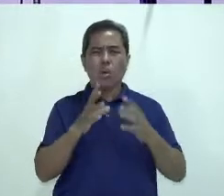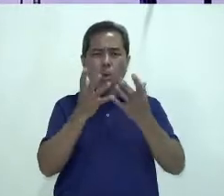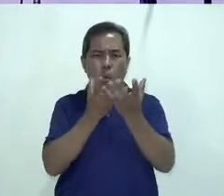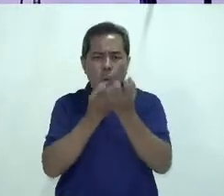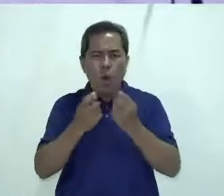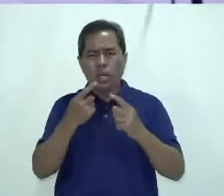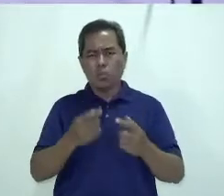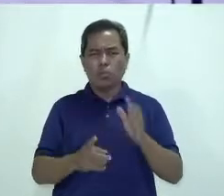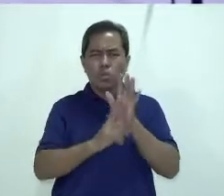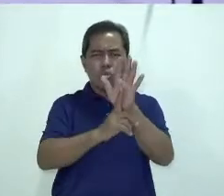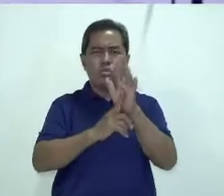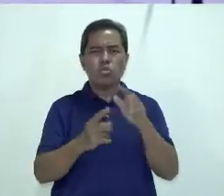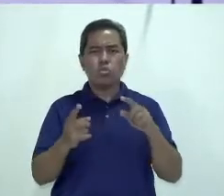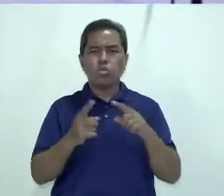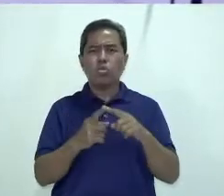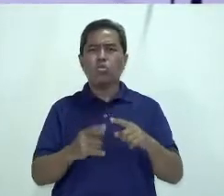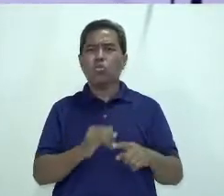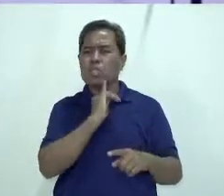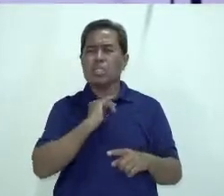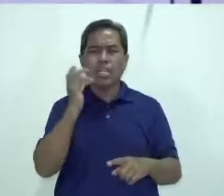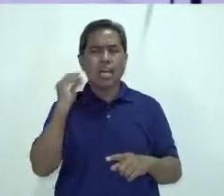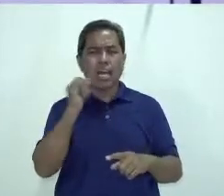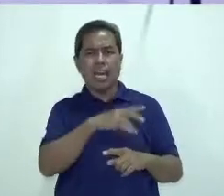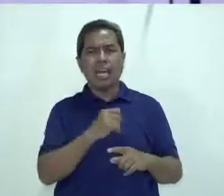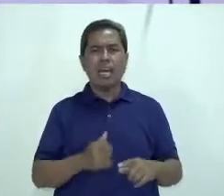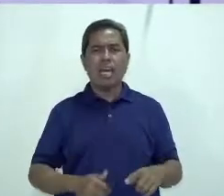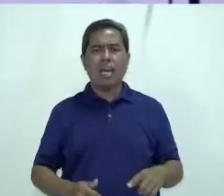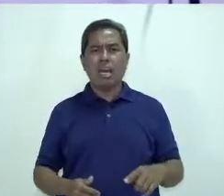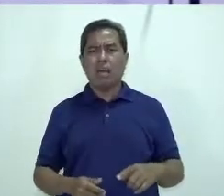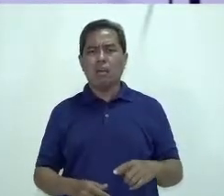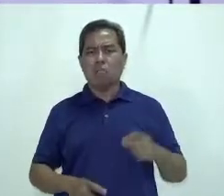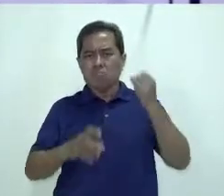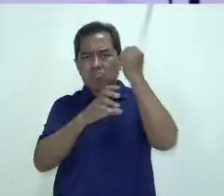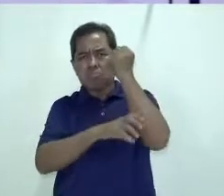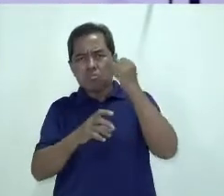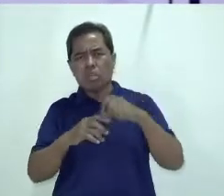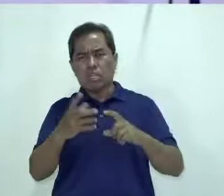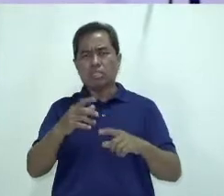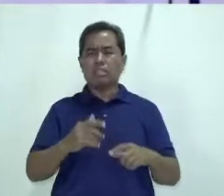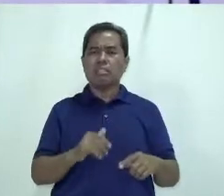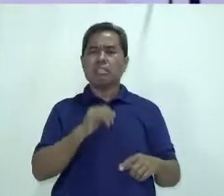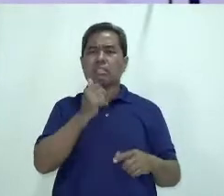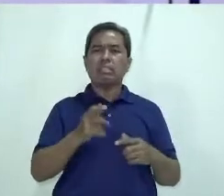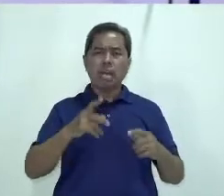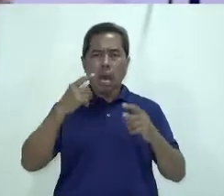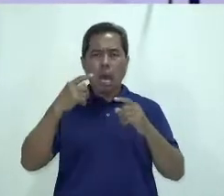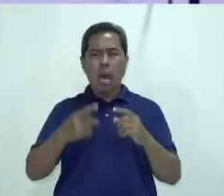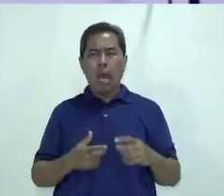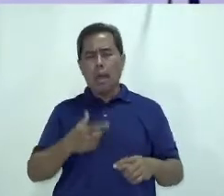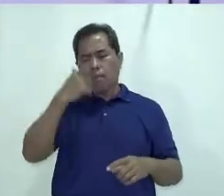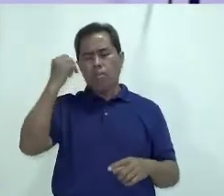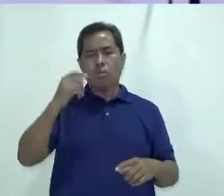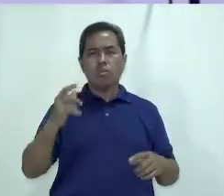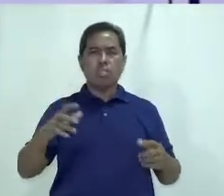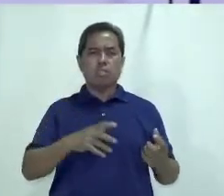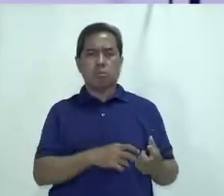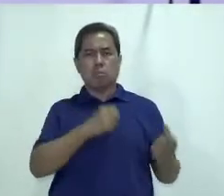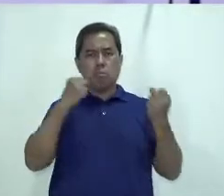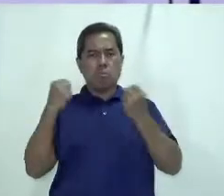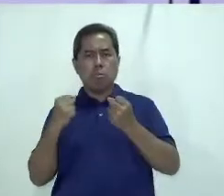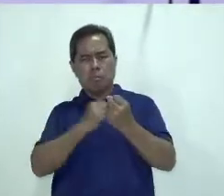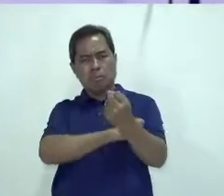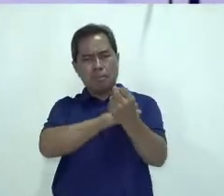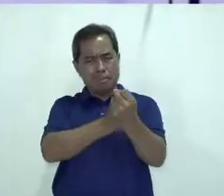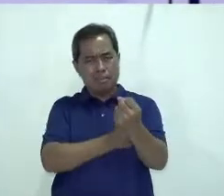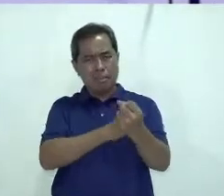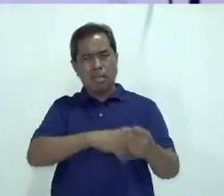pagan nations that it wasn't through their own physical strength and might and wisdom that these wars were being won. It